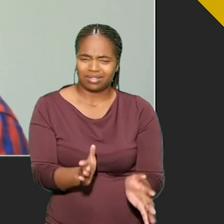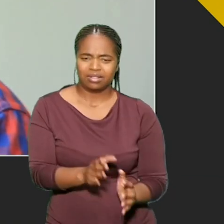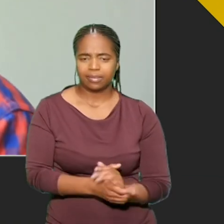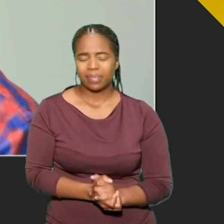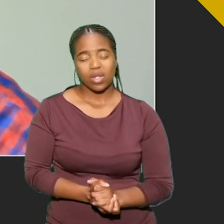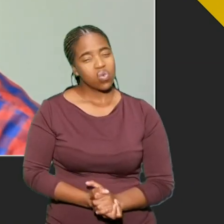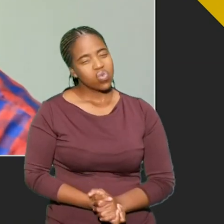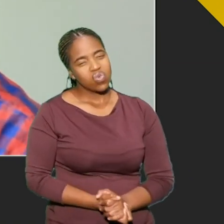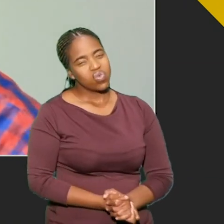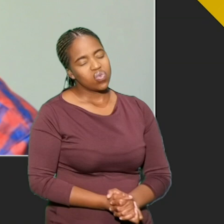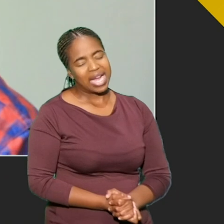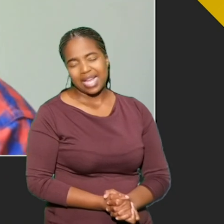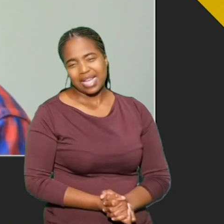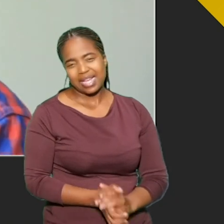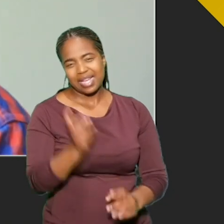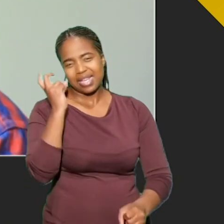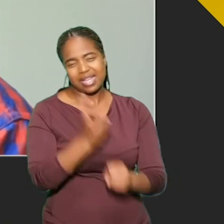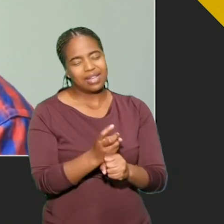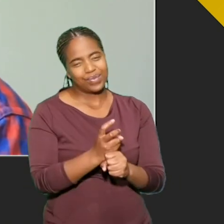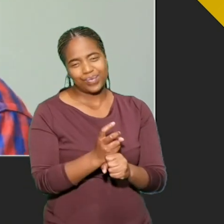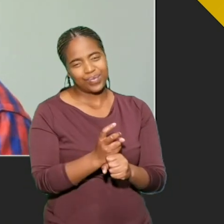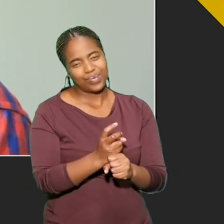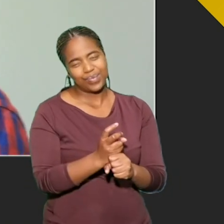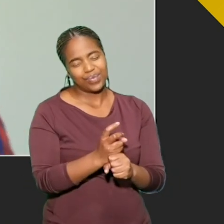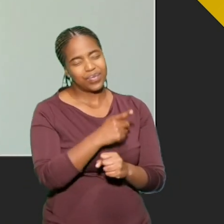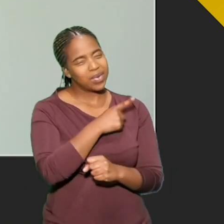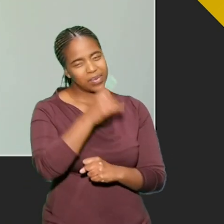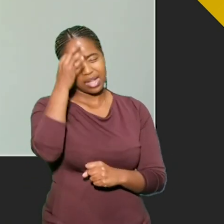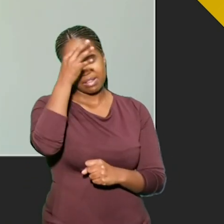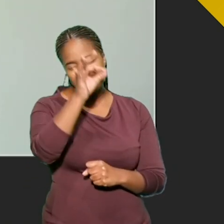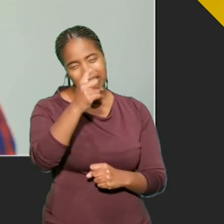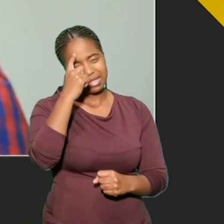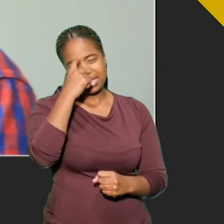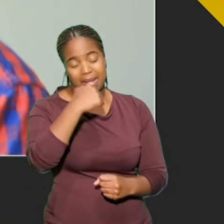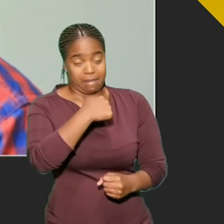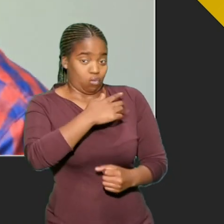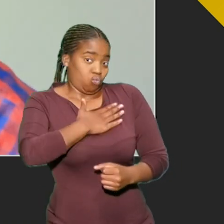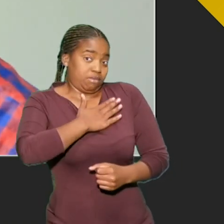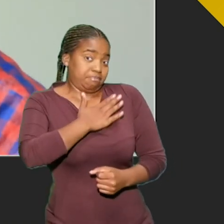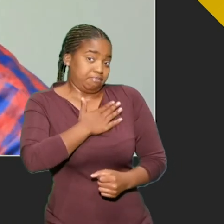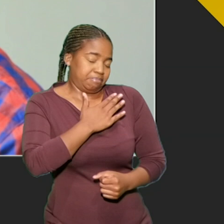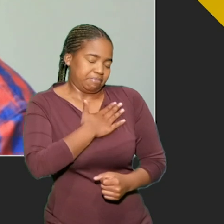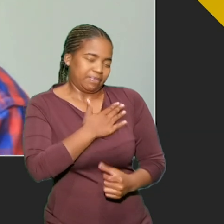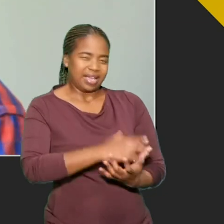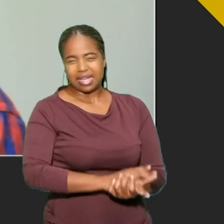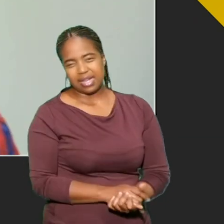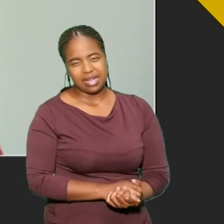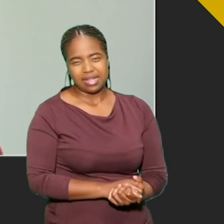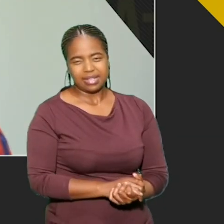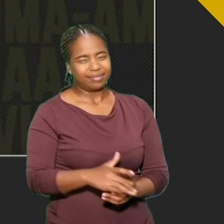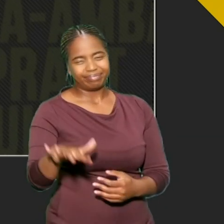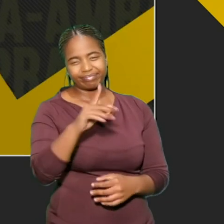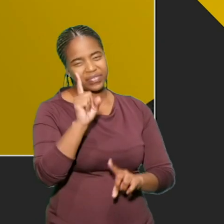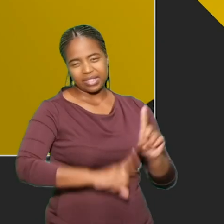hey kubukhuni because ugovernment I think mina ngokwami ngibona uthe lokushini